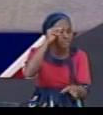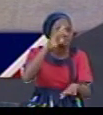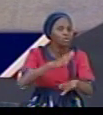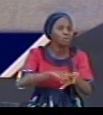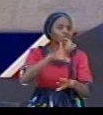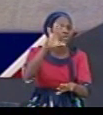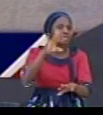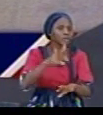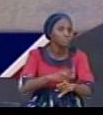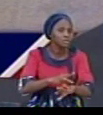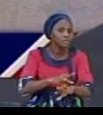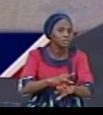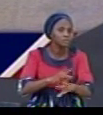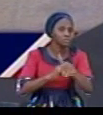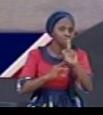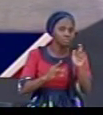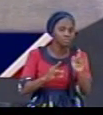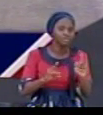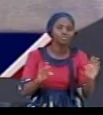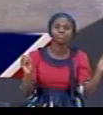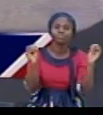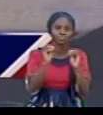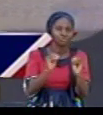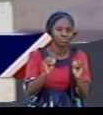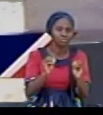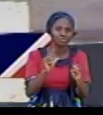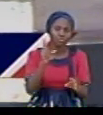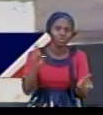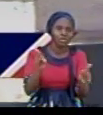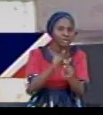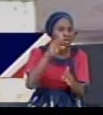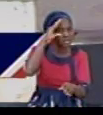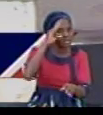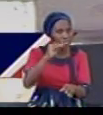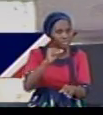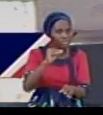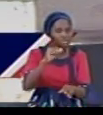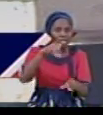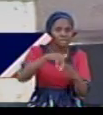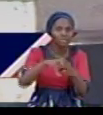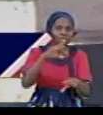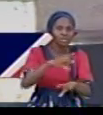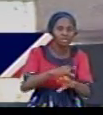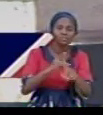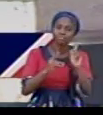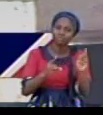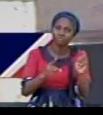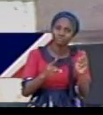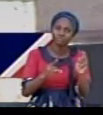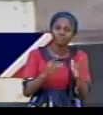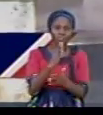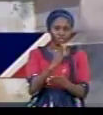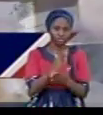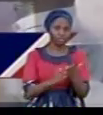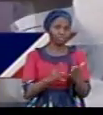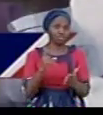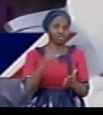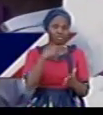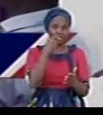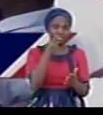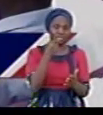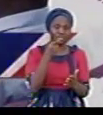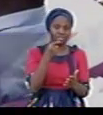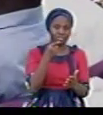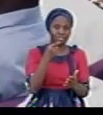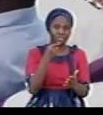earth? None like him in the earth. Somebody said,